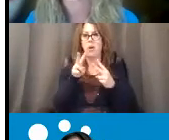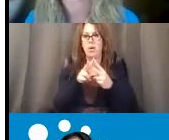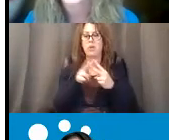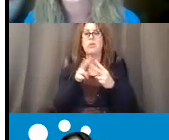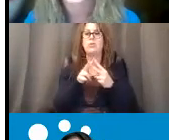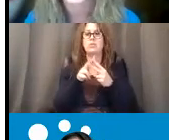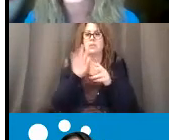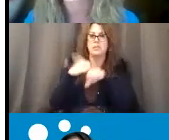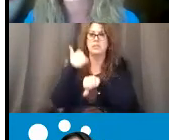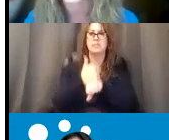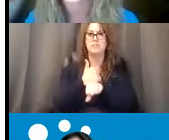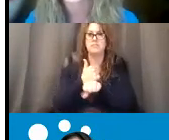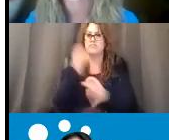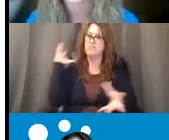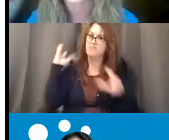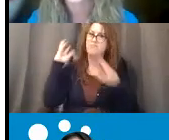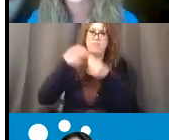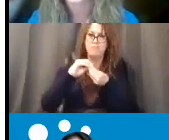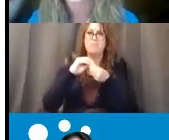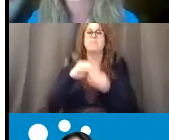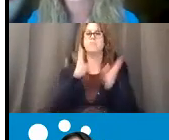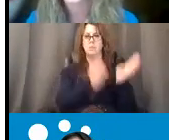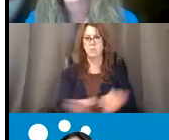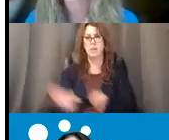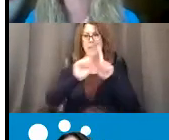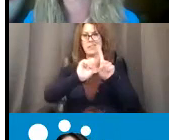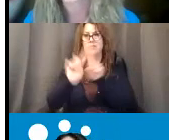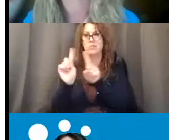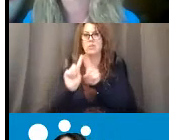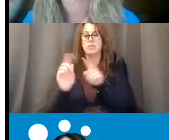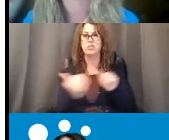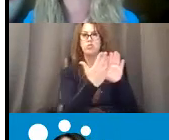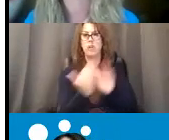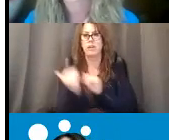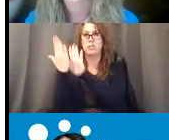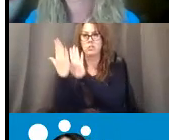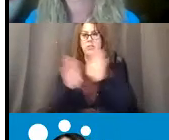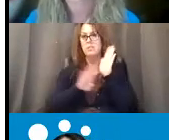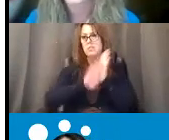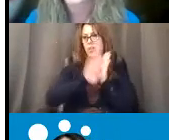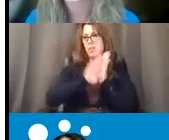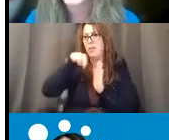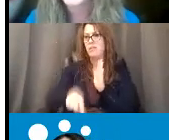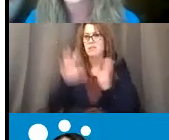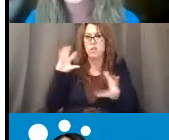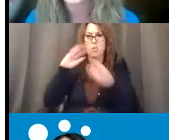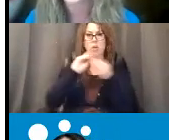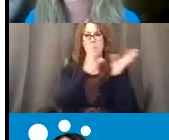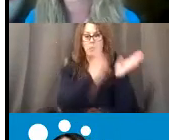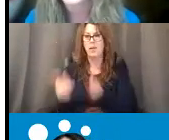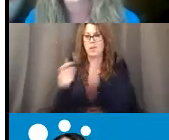that includes primary, secondary, and tertiary strategies. Development of the comprehensive plan will require